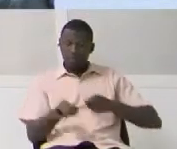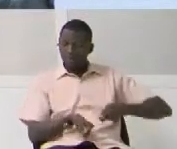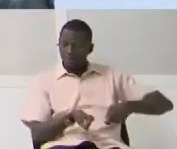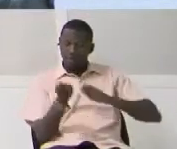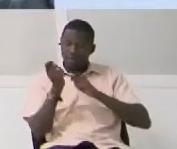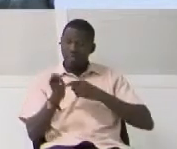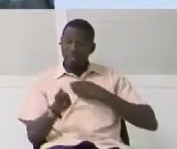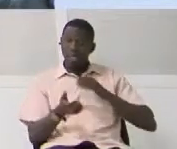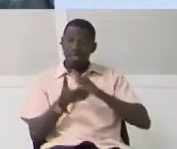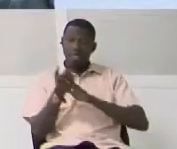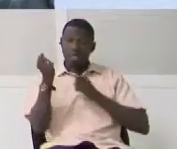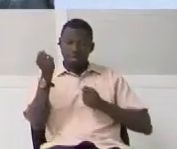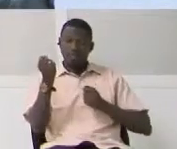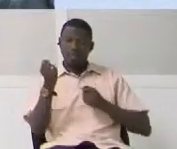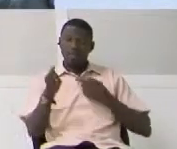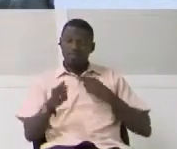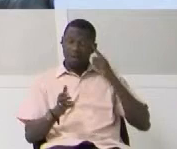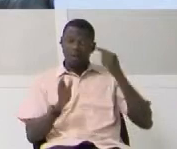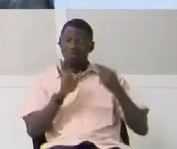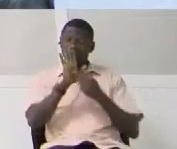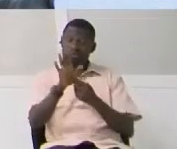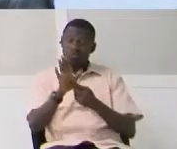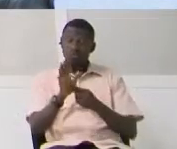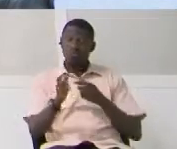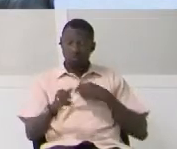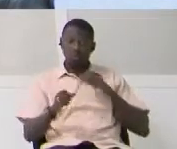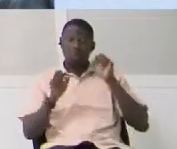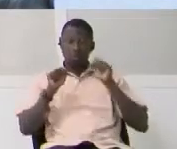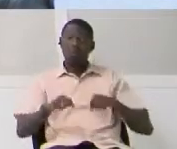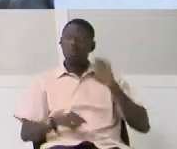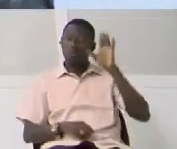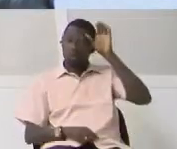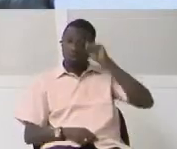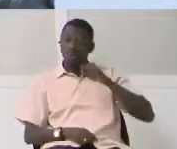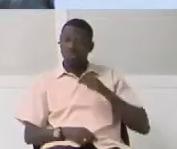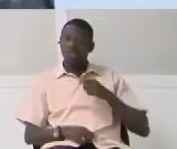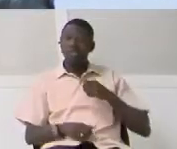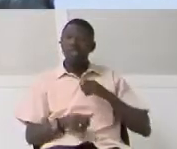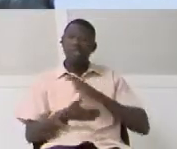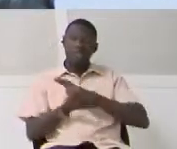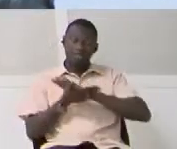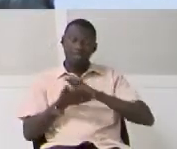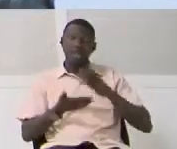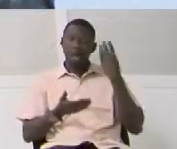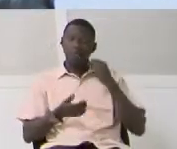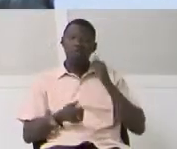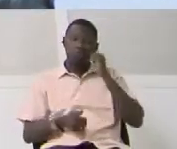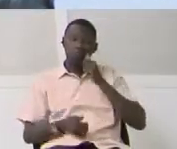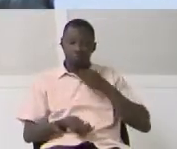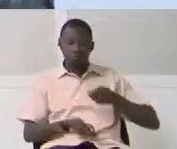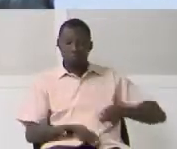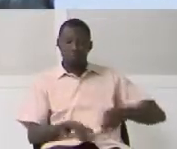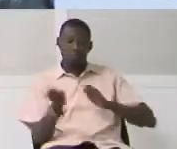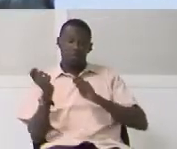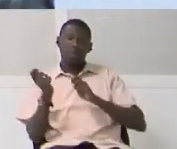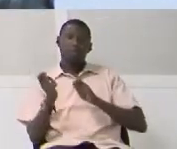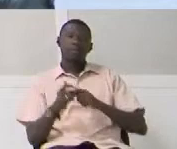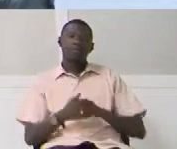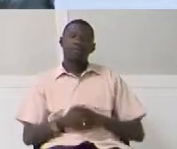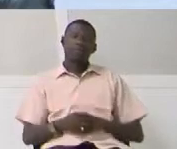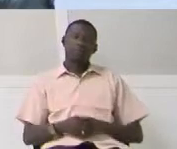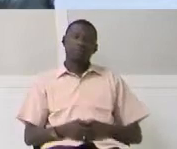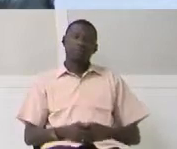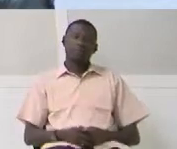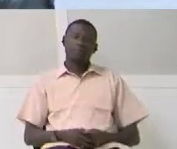in their hands, if I showed you how to do it, you'll be conversant with it. Man comme ni ma skills la janga.